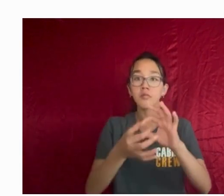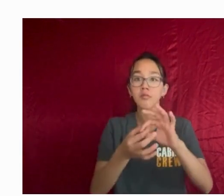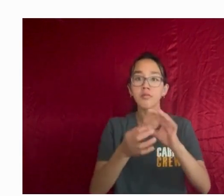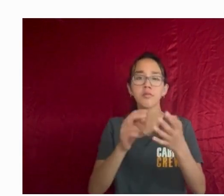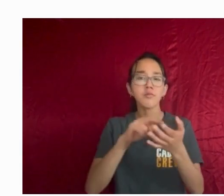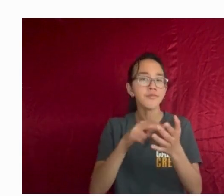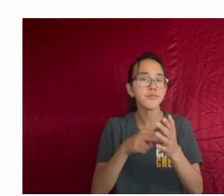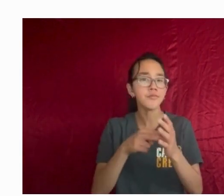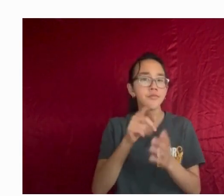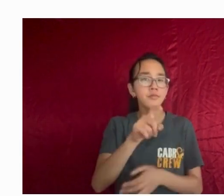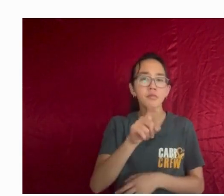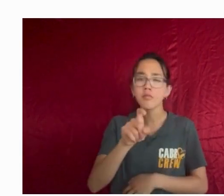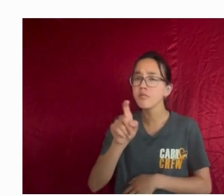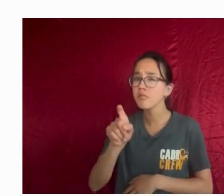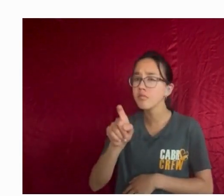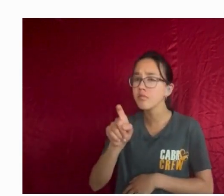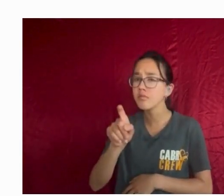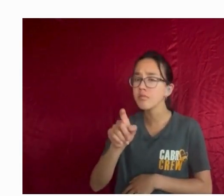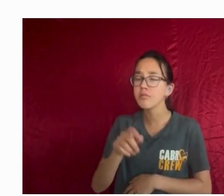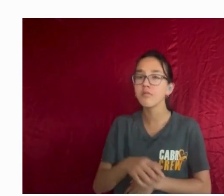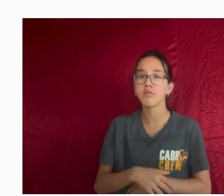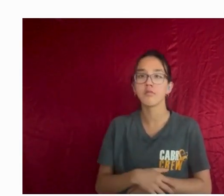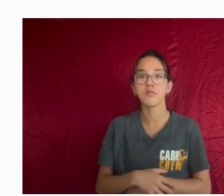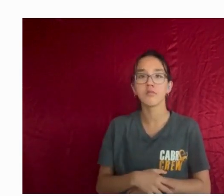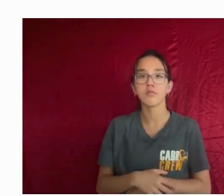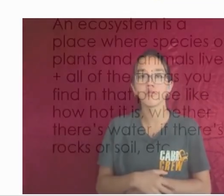What do you think an ecosystem is?